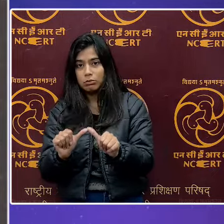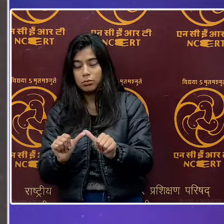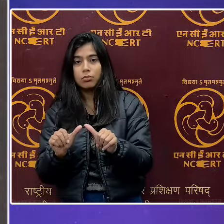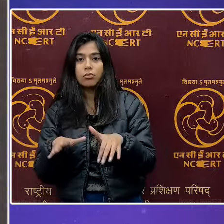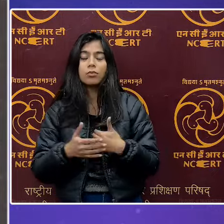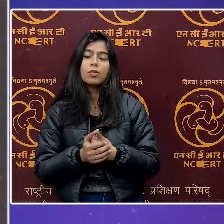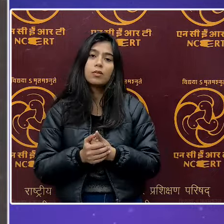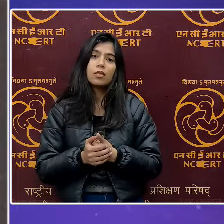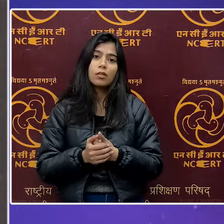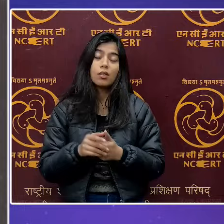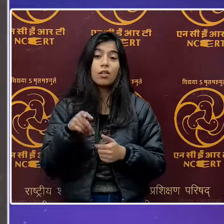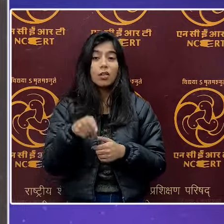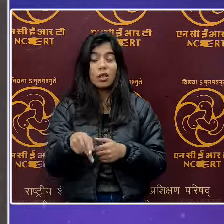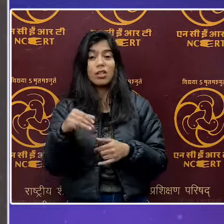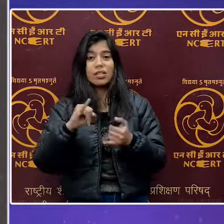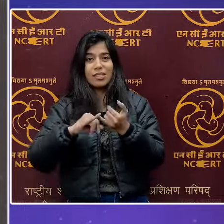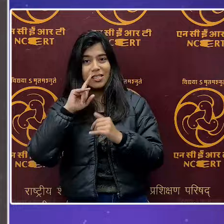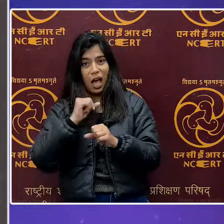will be sine omega t.